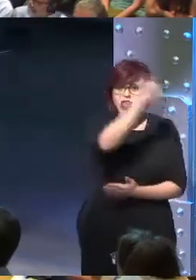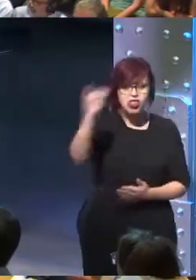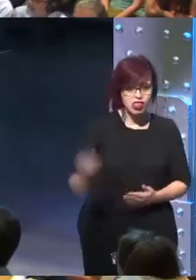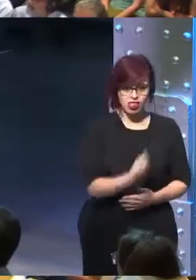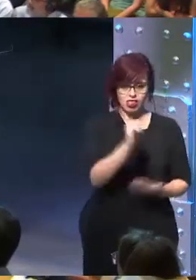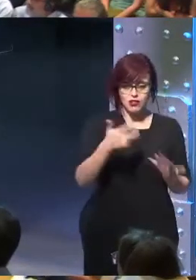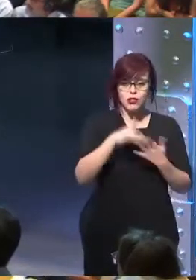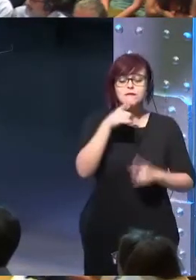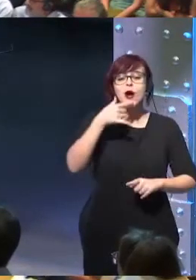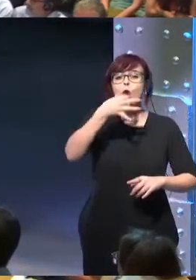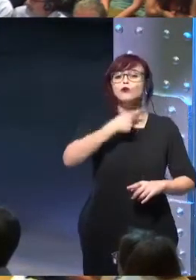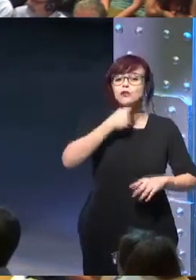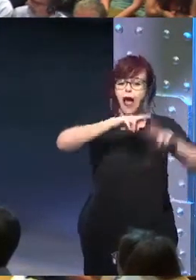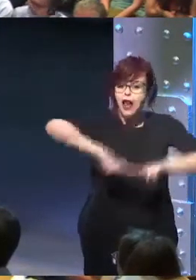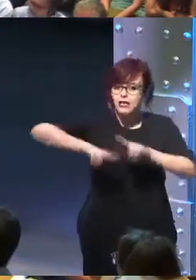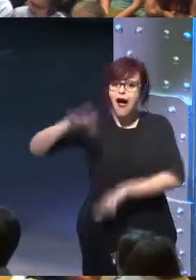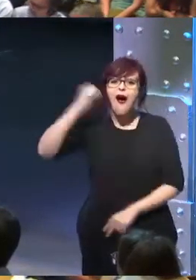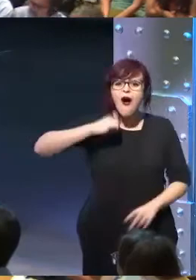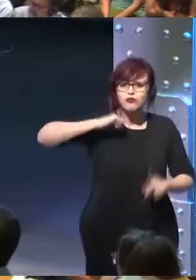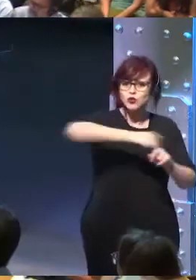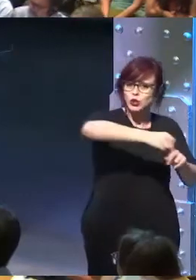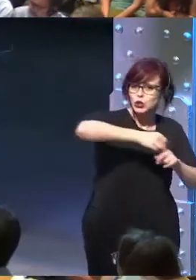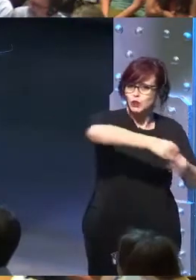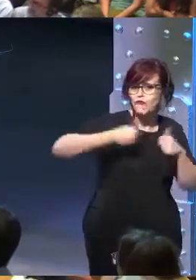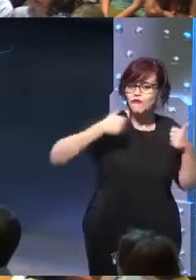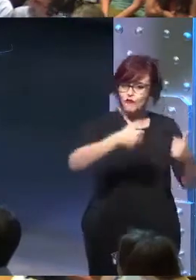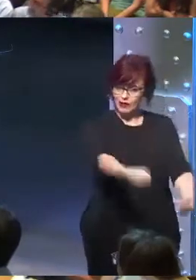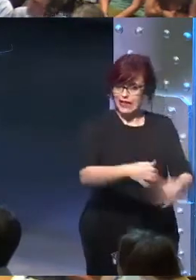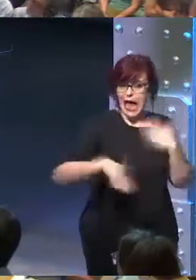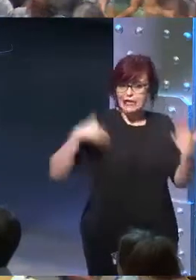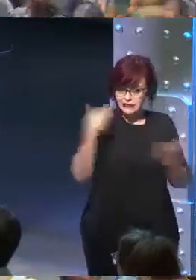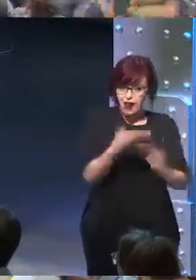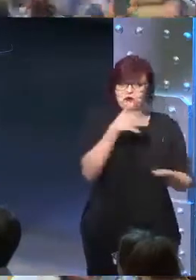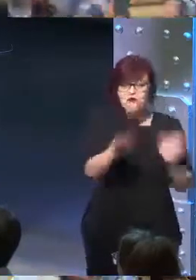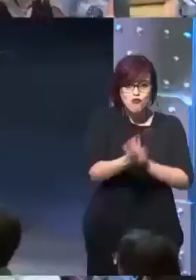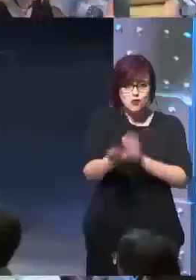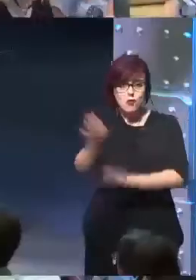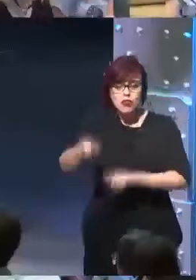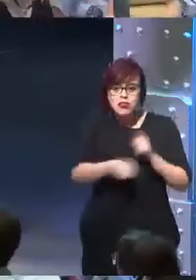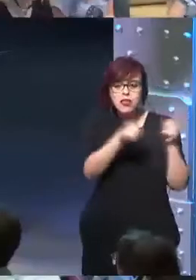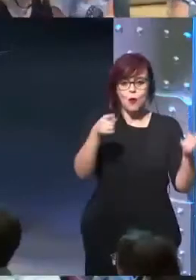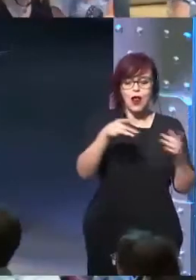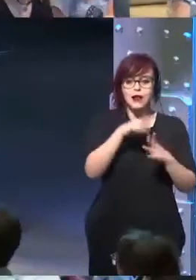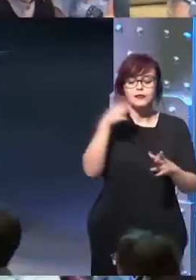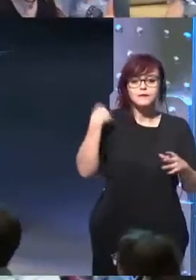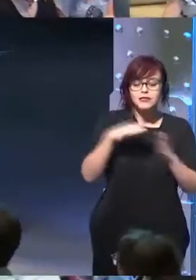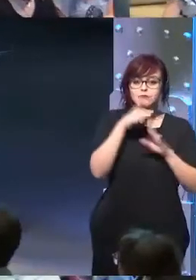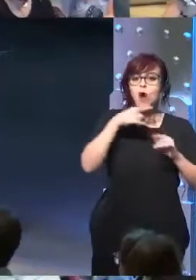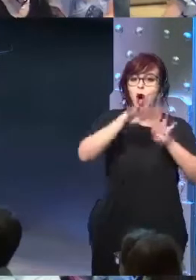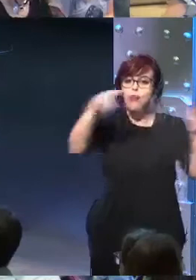abuse they get subjected to even now, whether it's online, in the media, or